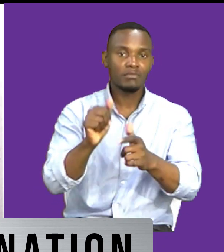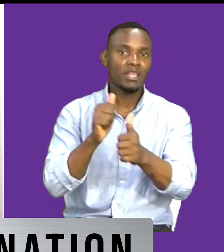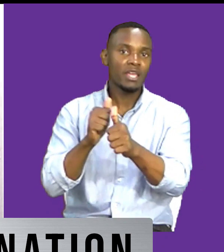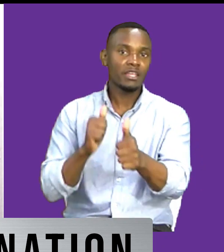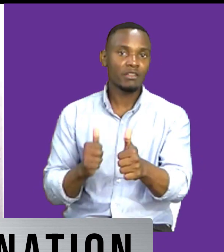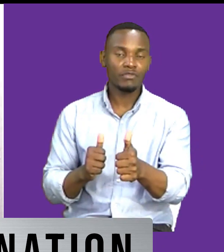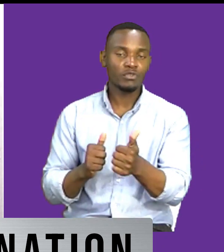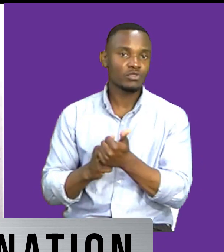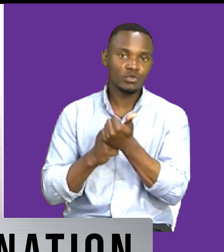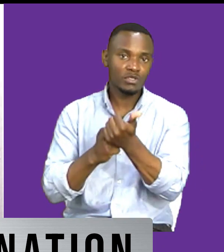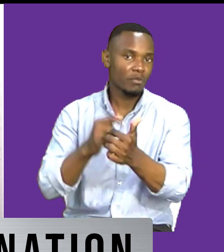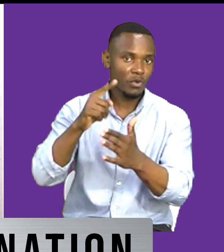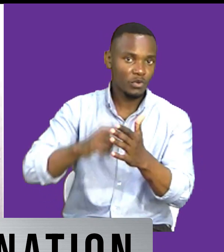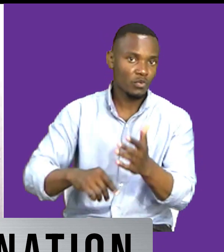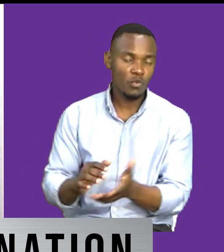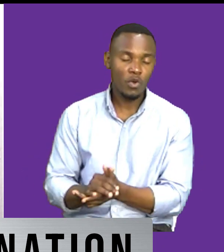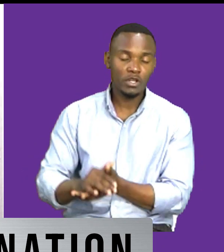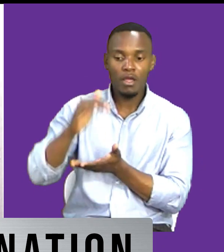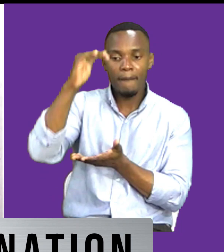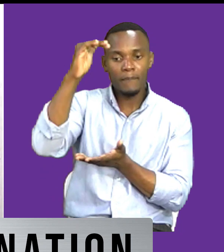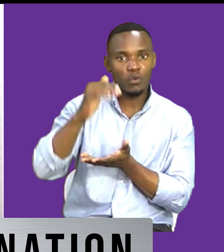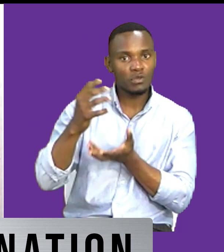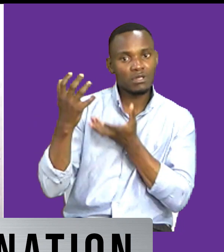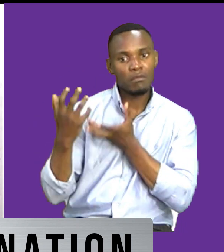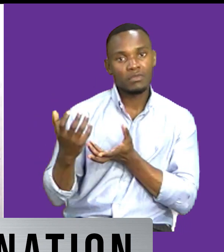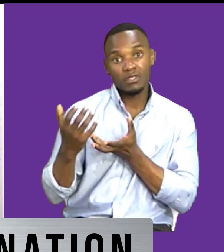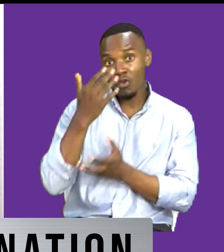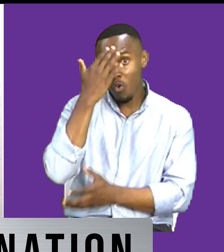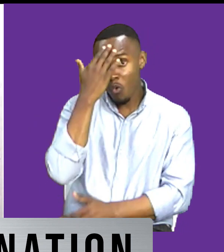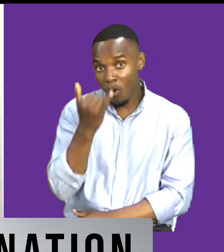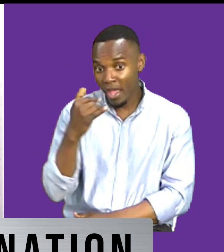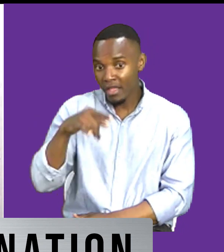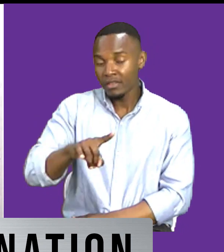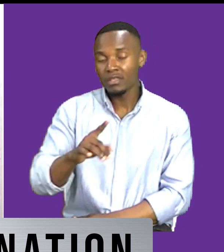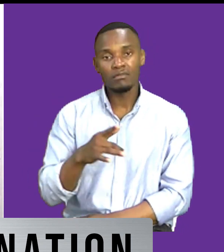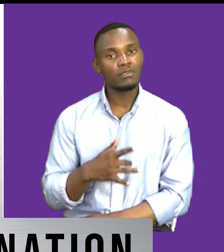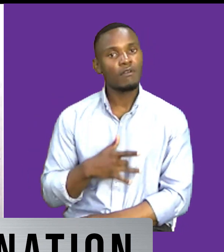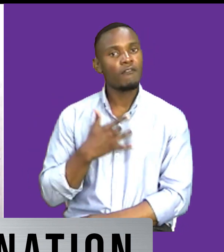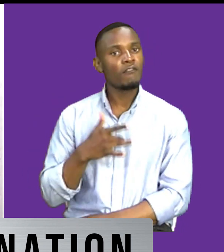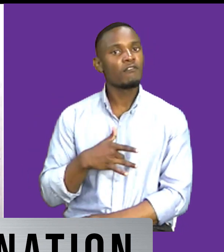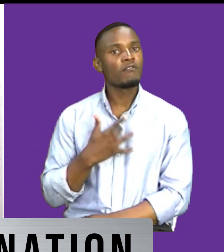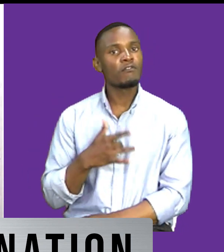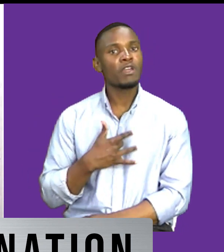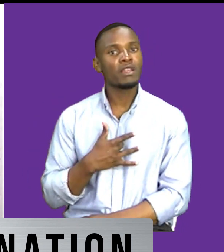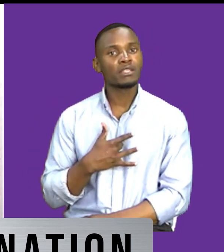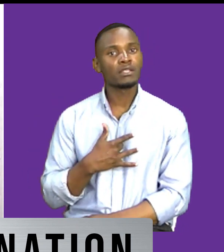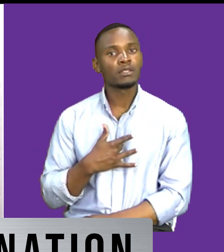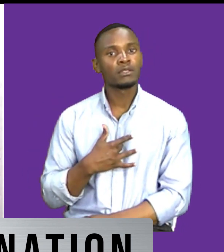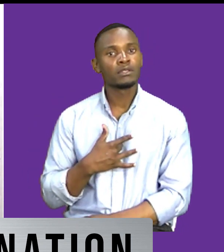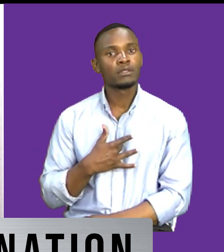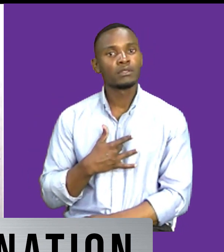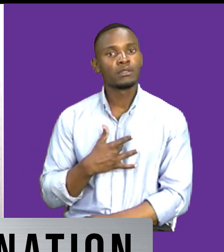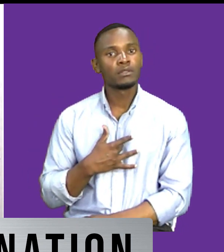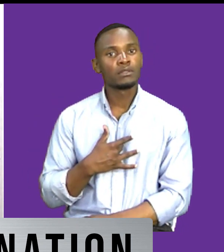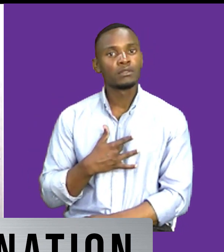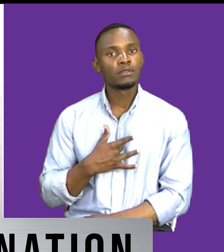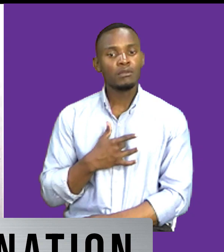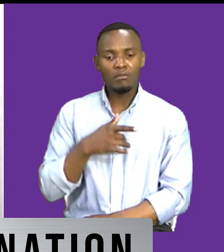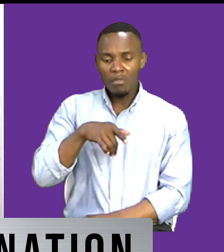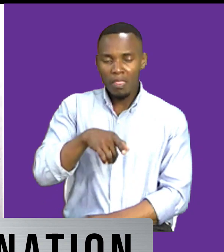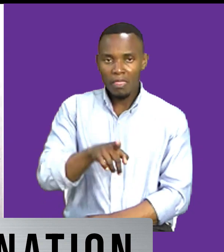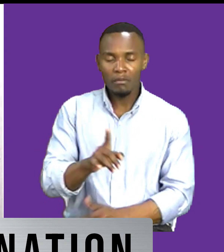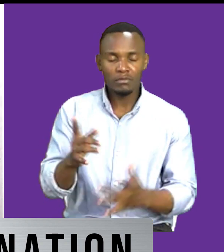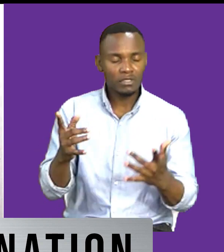to support Punguza Mzigo. This was because they still felt that they were more aligned to the